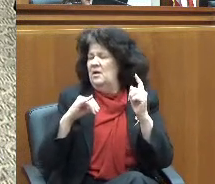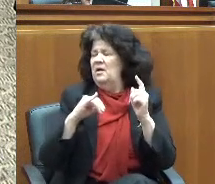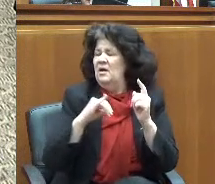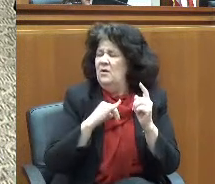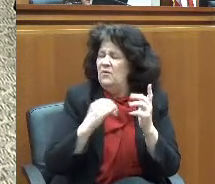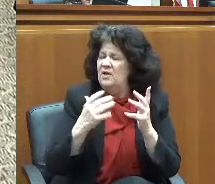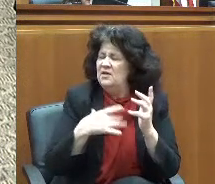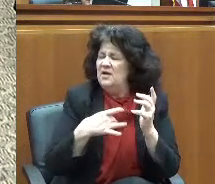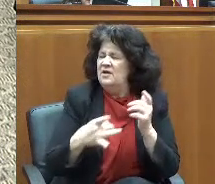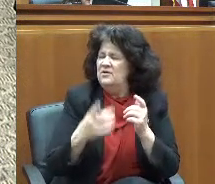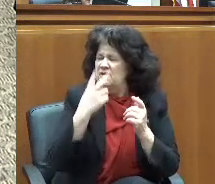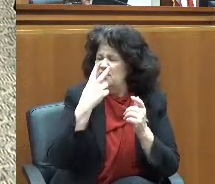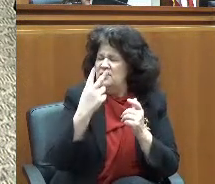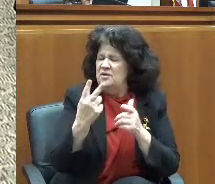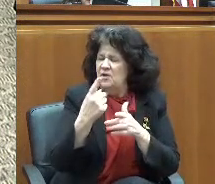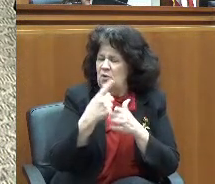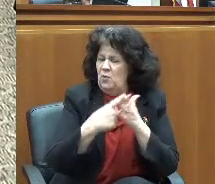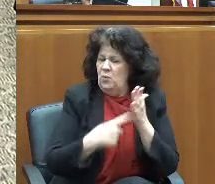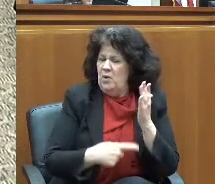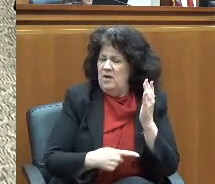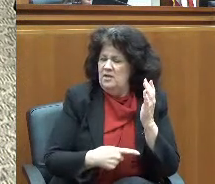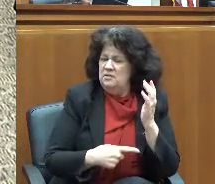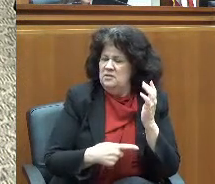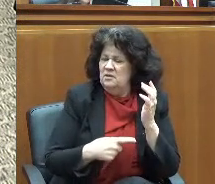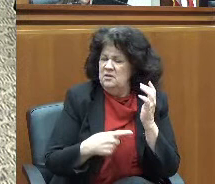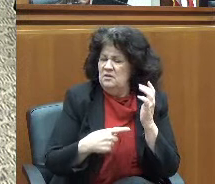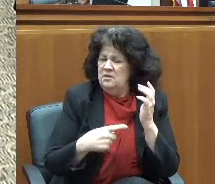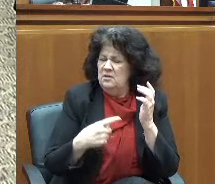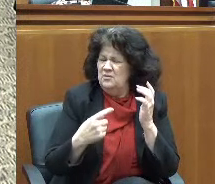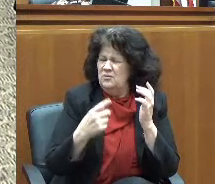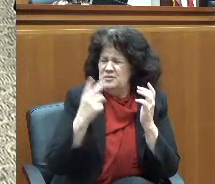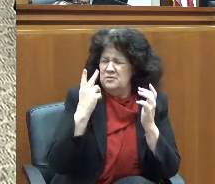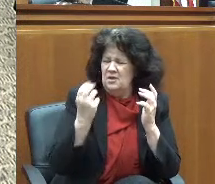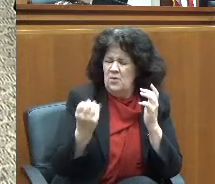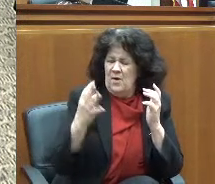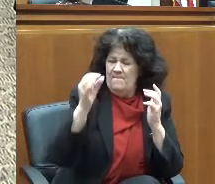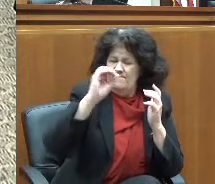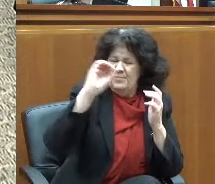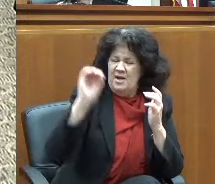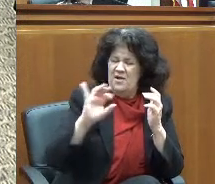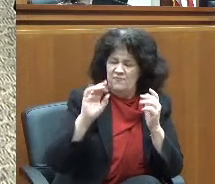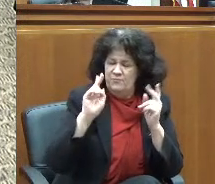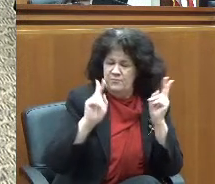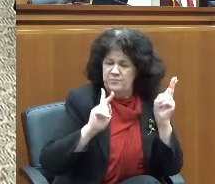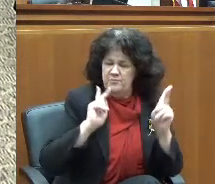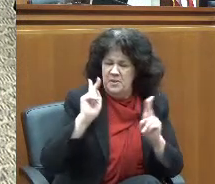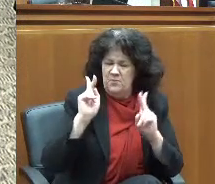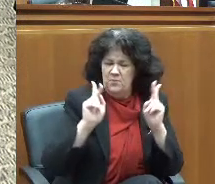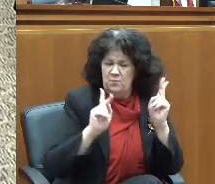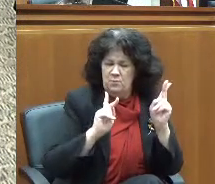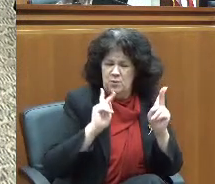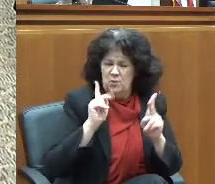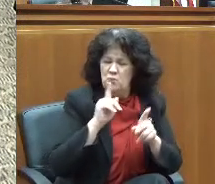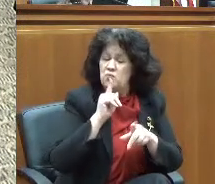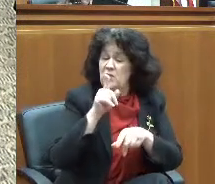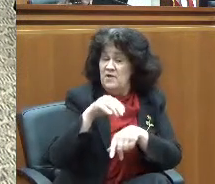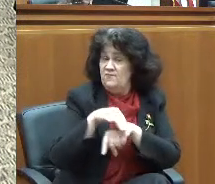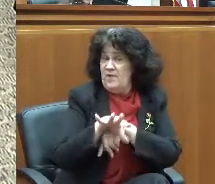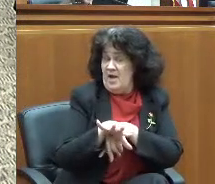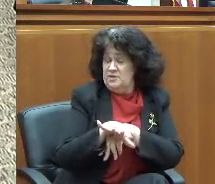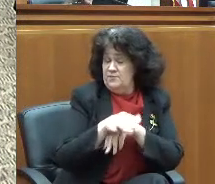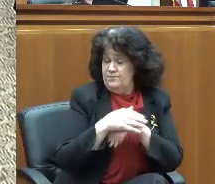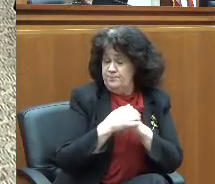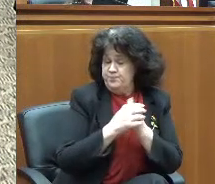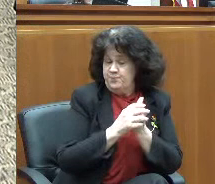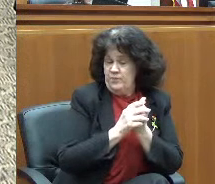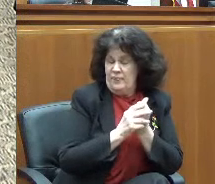see what's the data show, how many people, what percentage of the people did it really affect? In other words, is